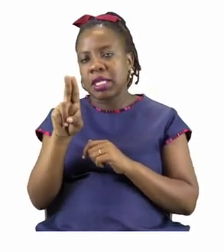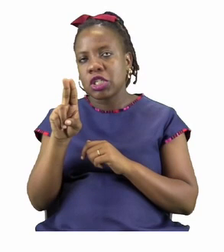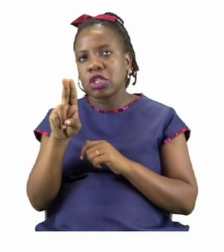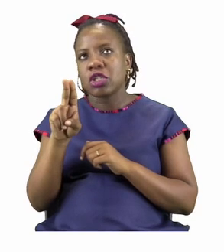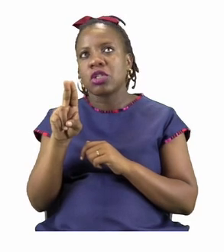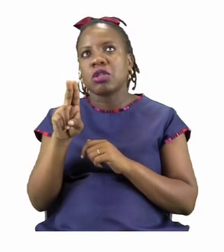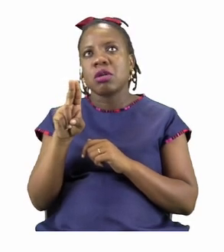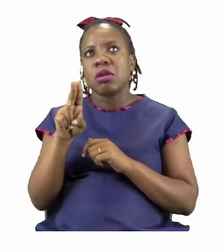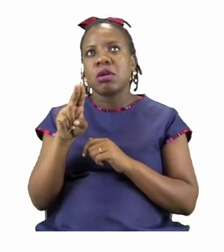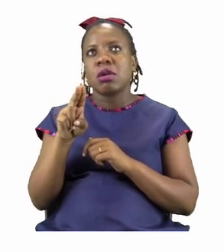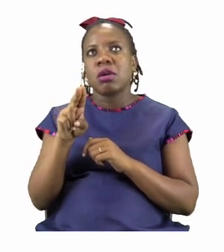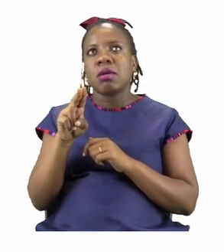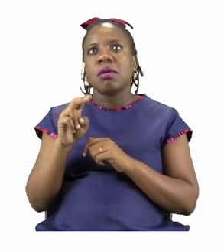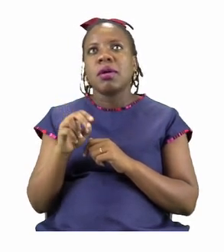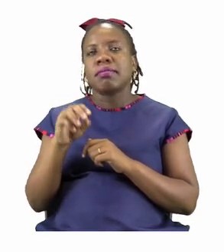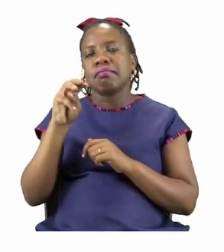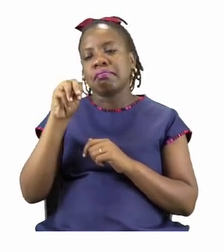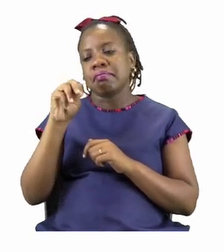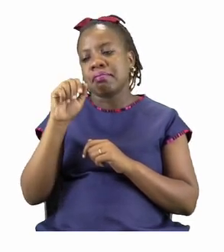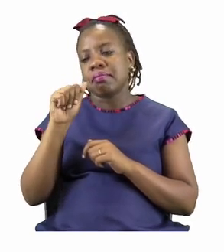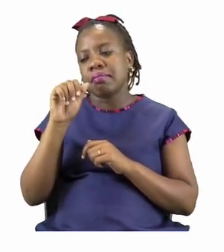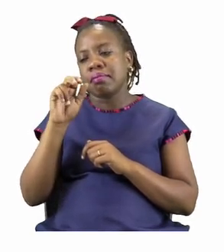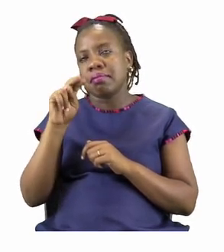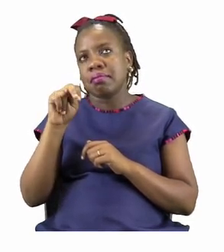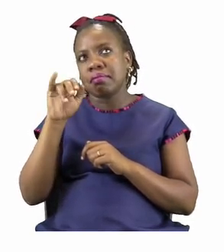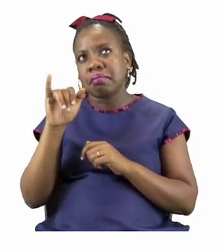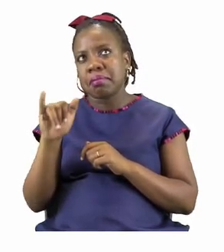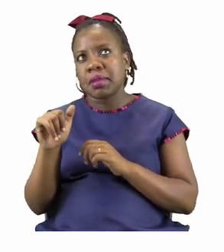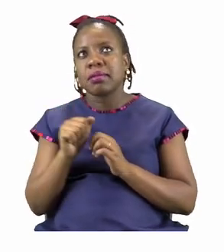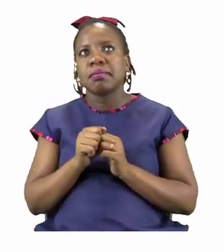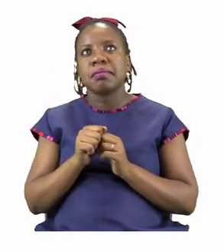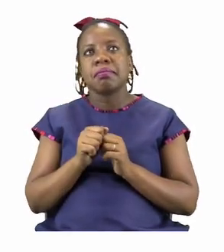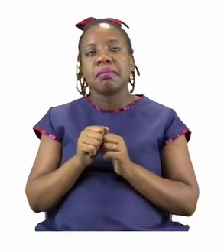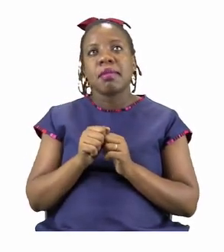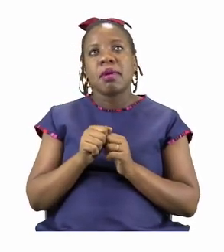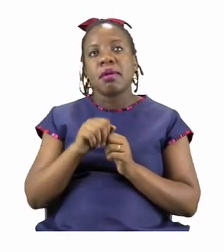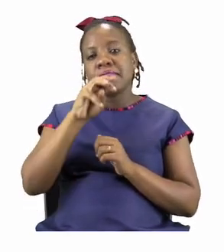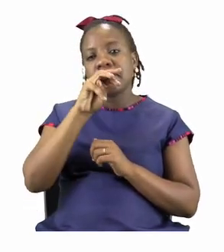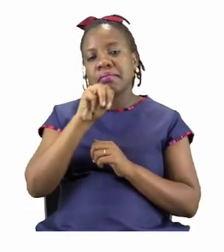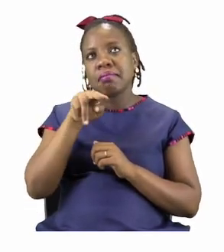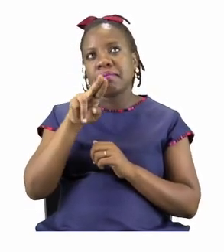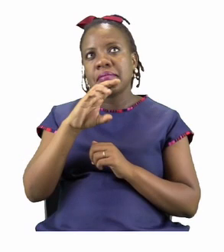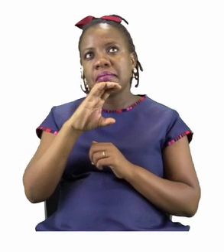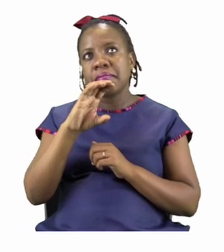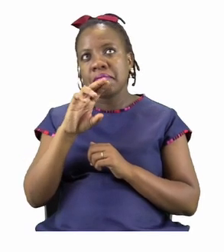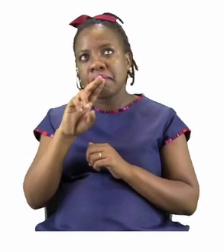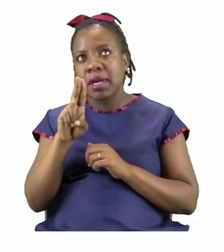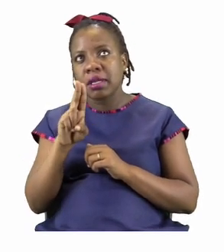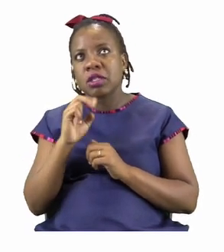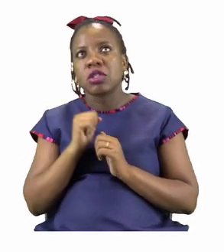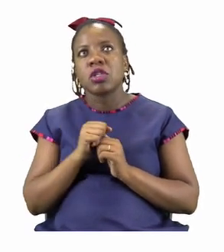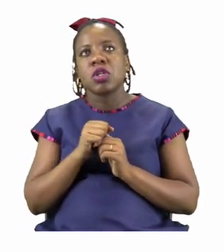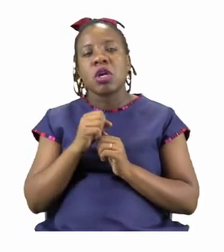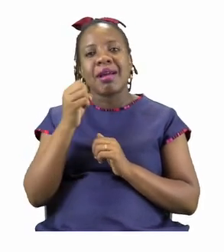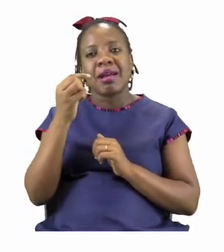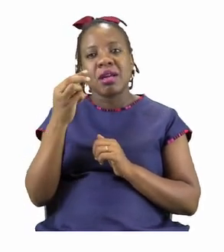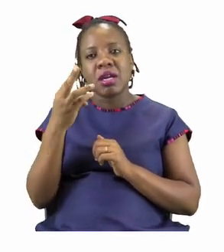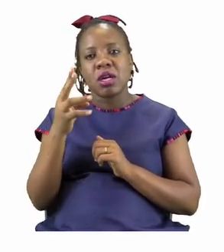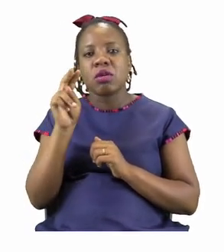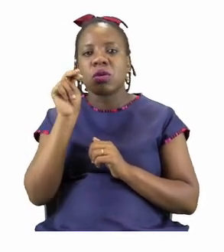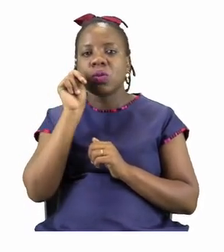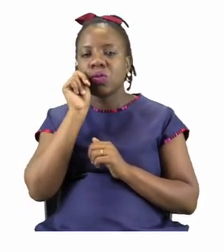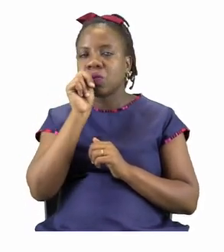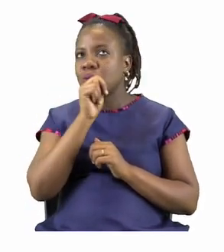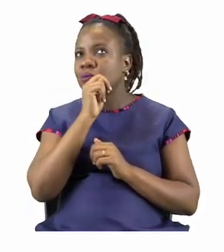at the bottom you will see some examples. Now let's quickly look at in the green block.